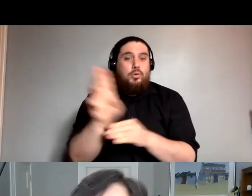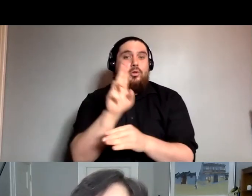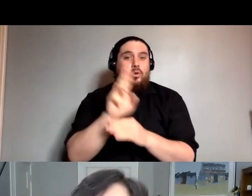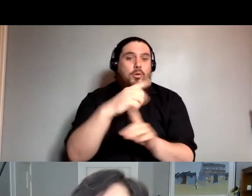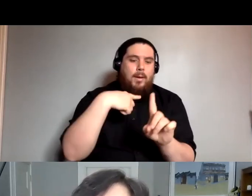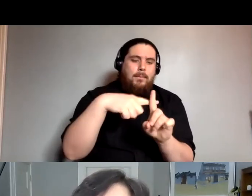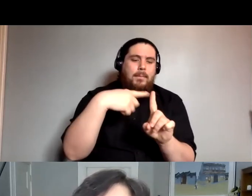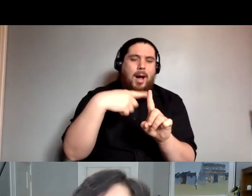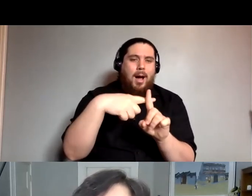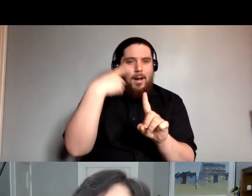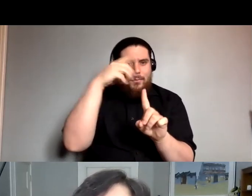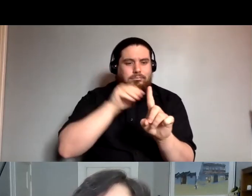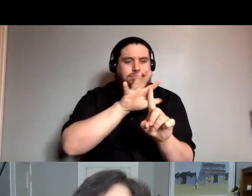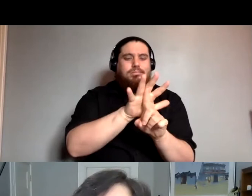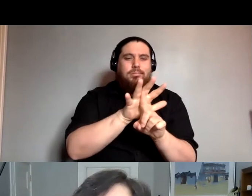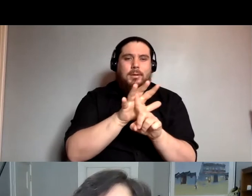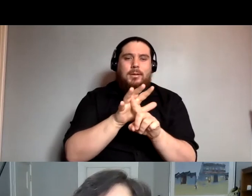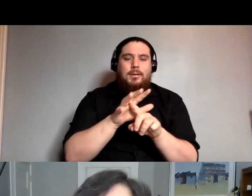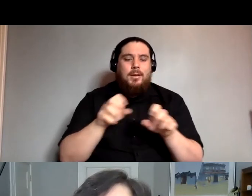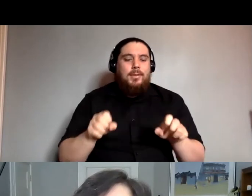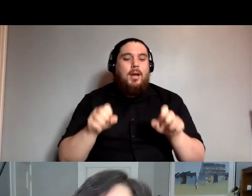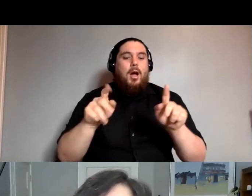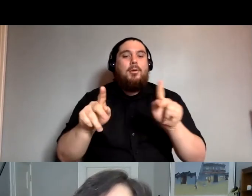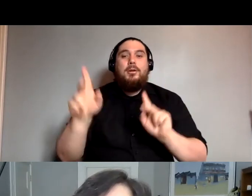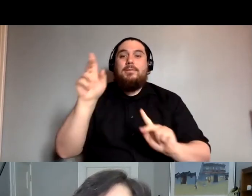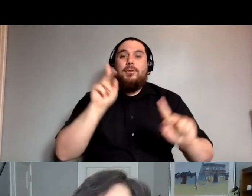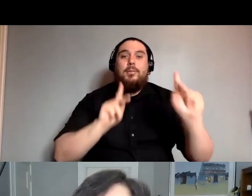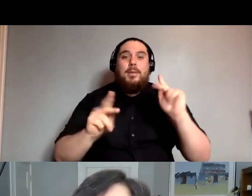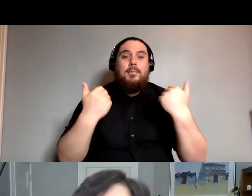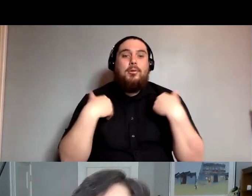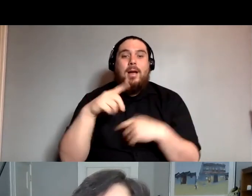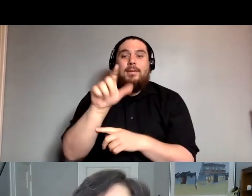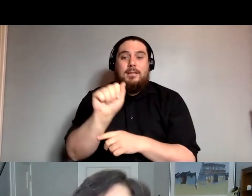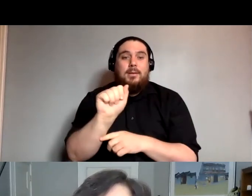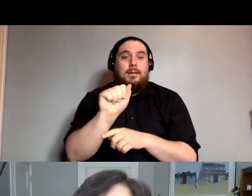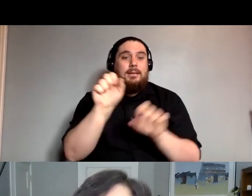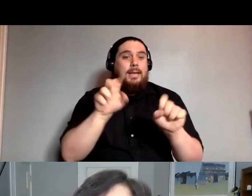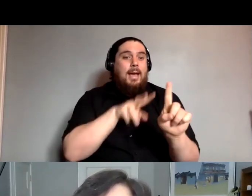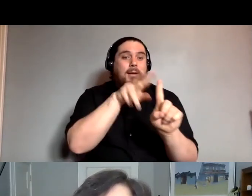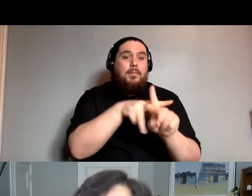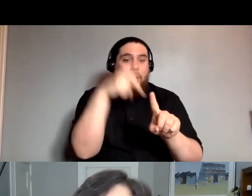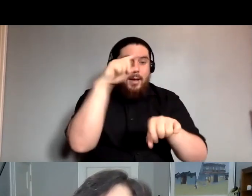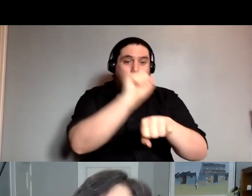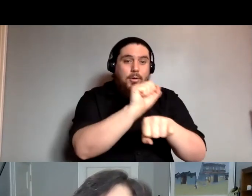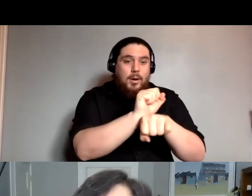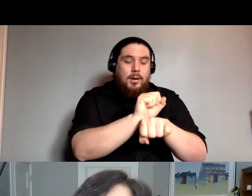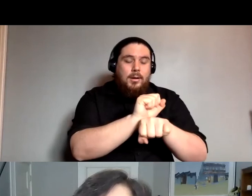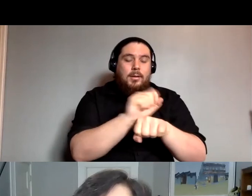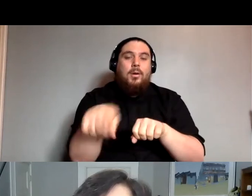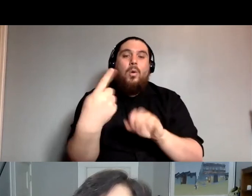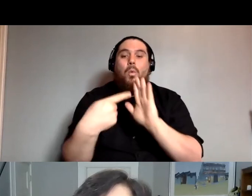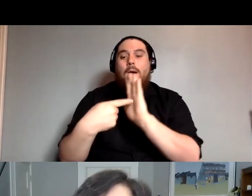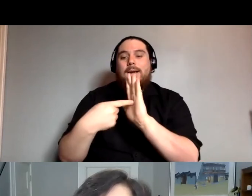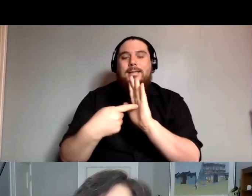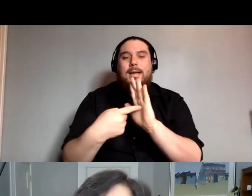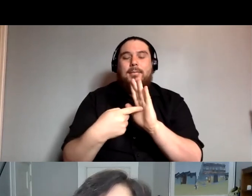the opportunities for people to apply. So, for example, just when you change the